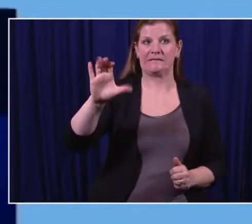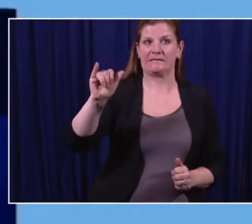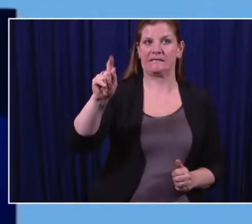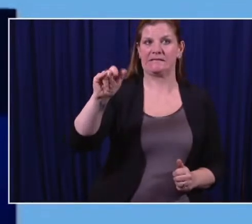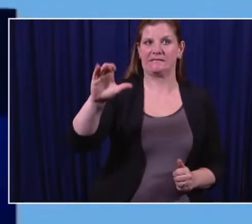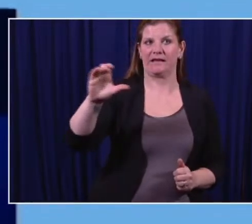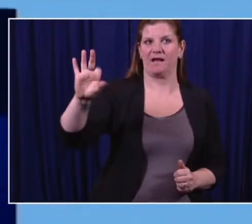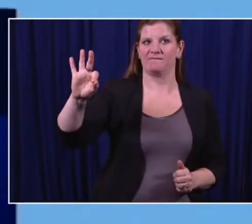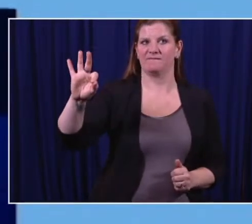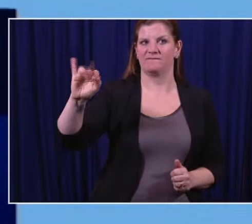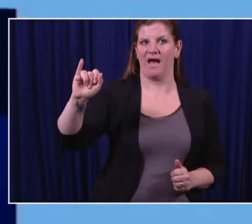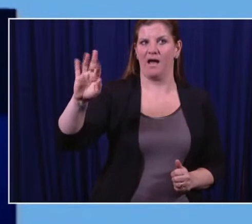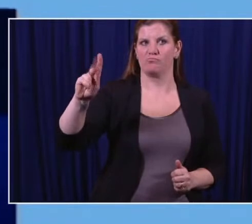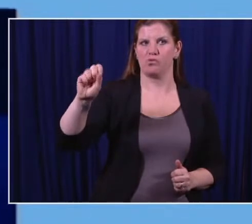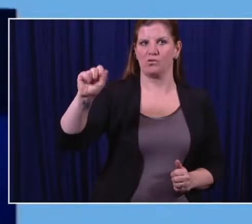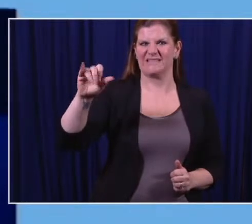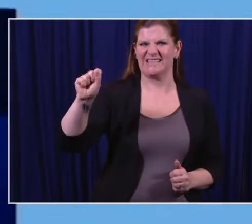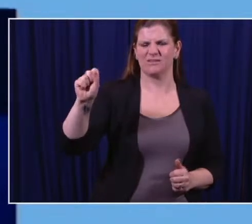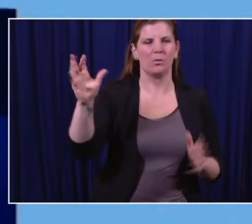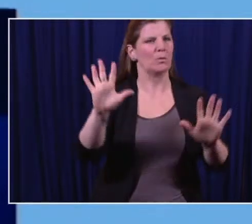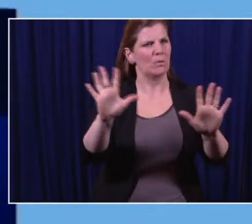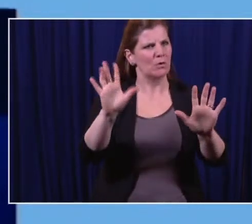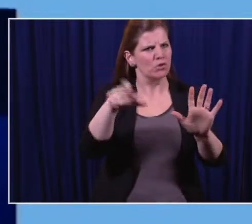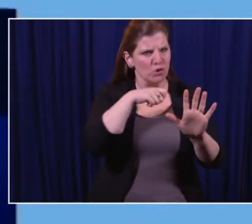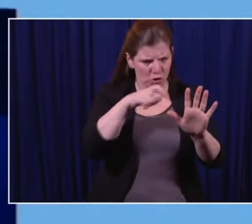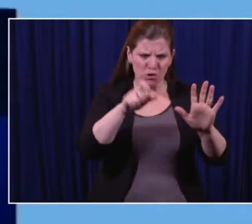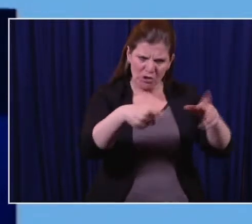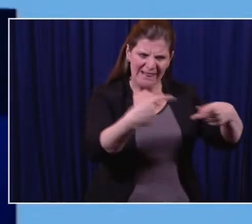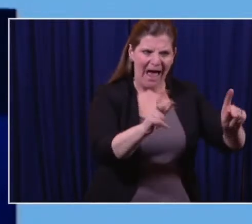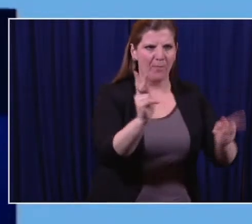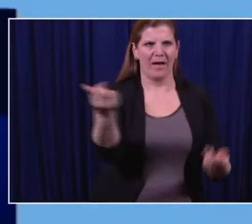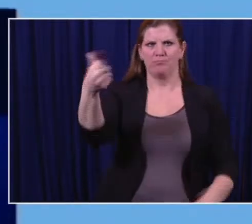providers to look at this list, to take a look at the list,